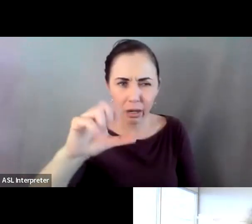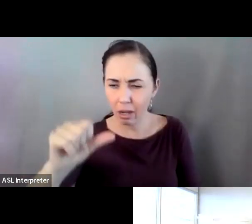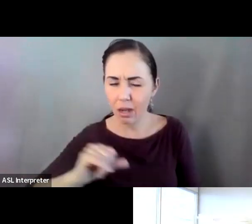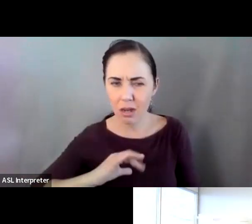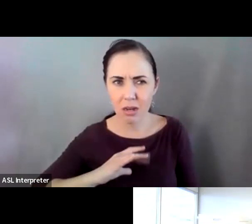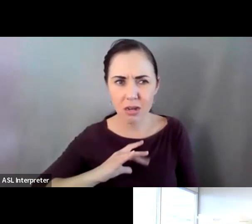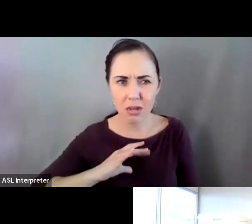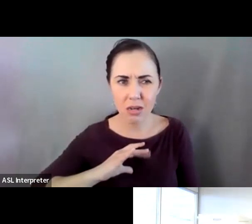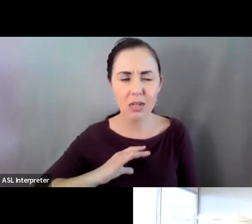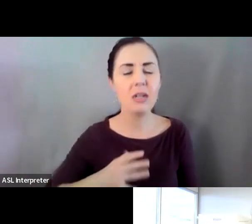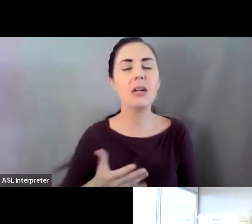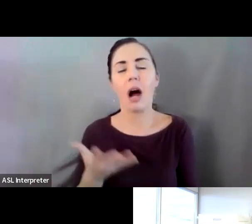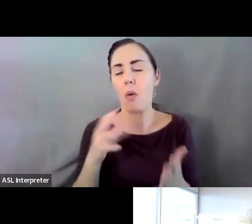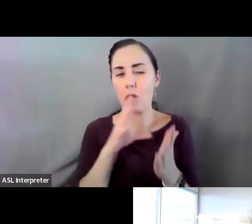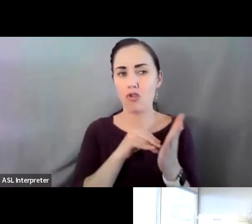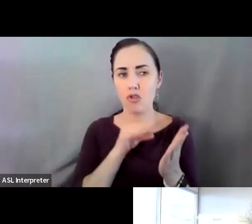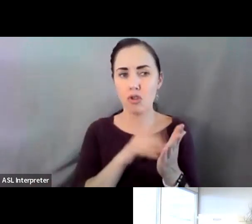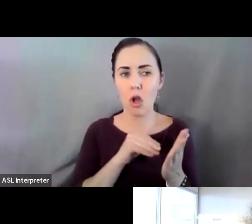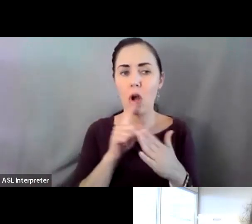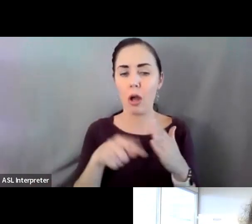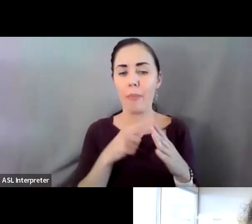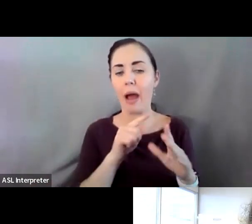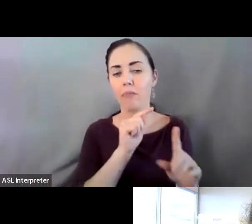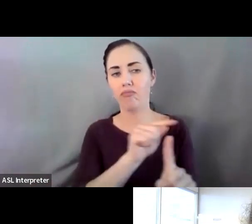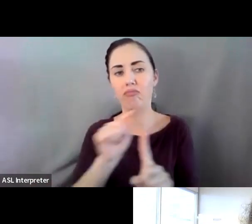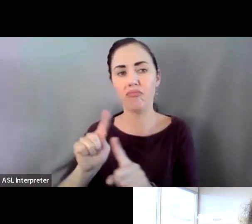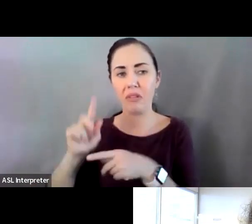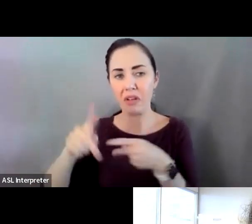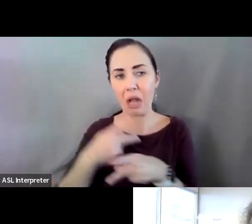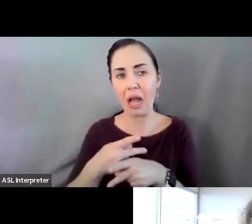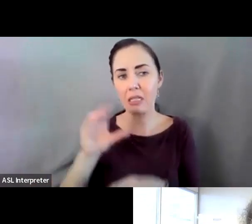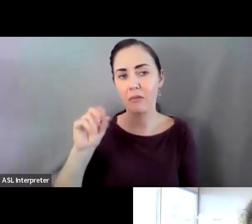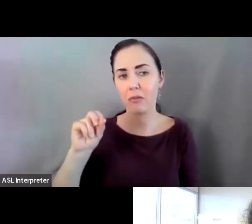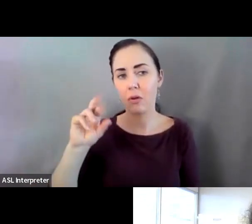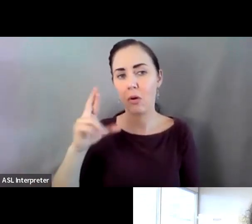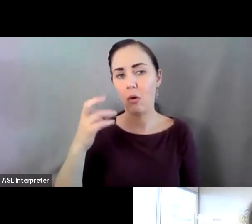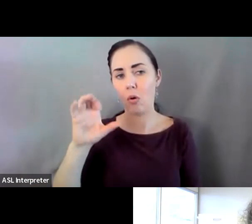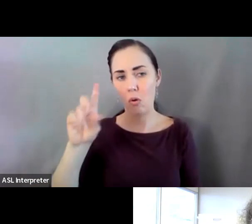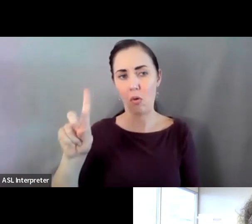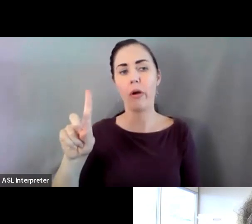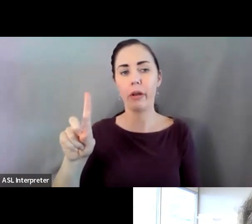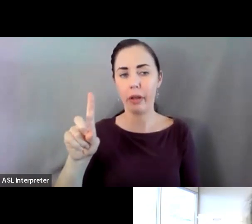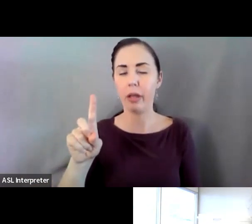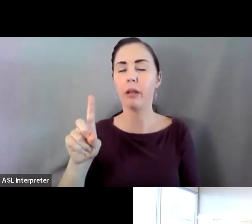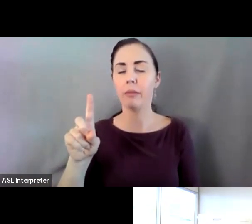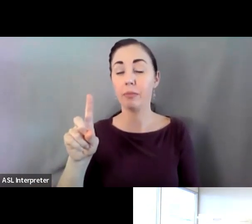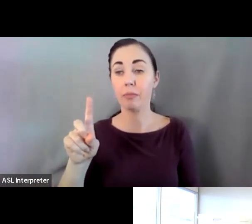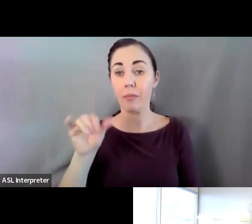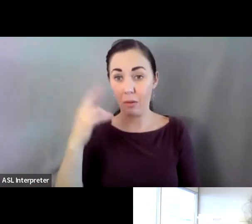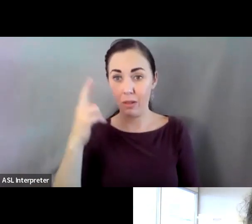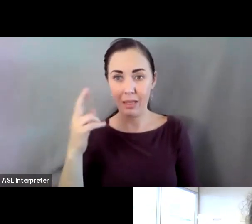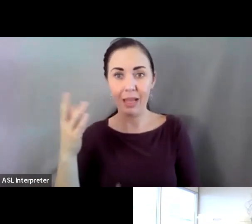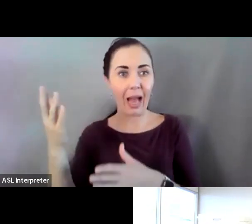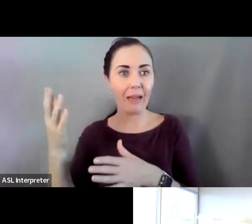wanted to learn about the orchids, and so that's what brought me here to